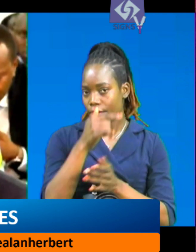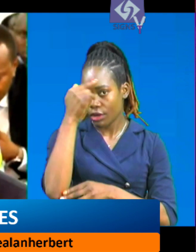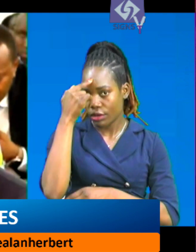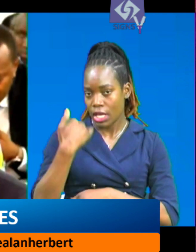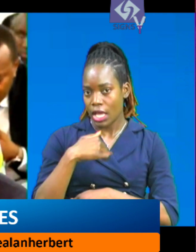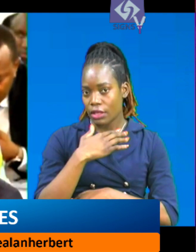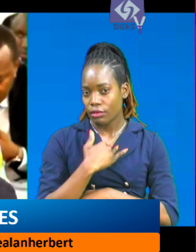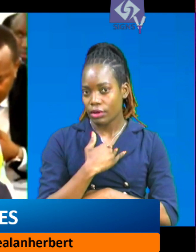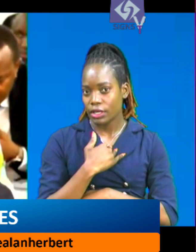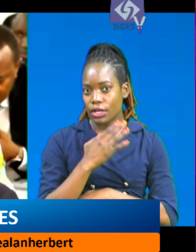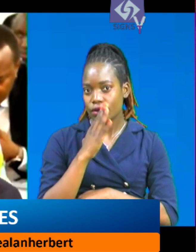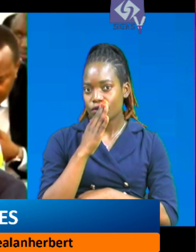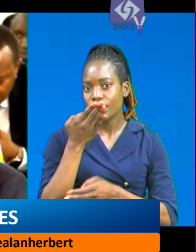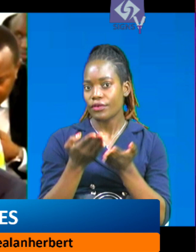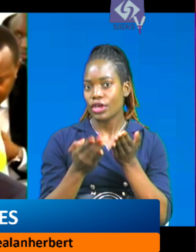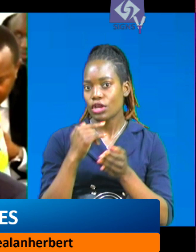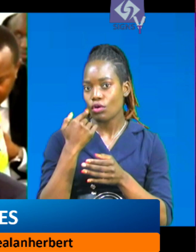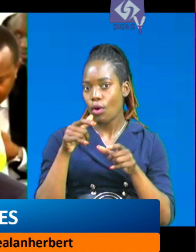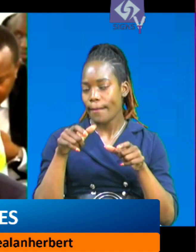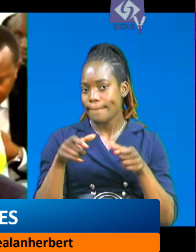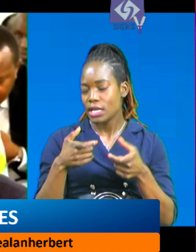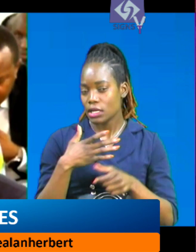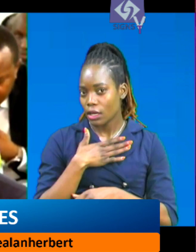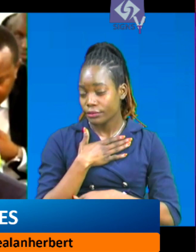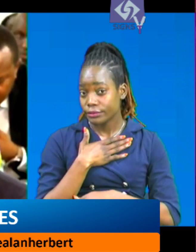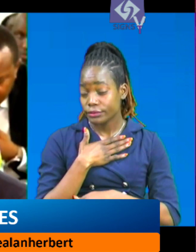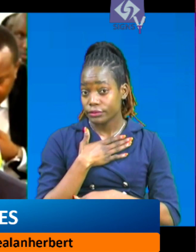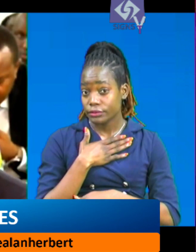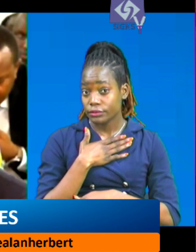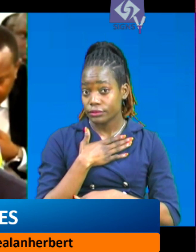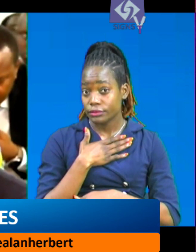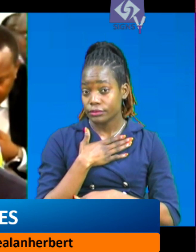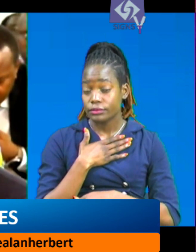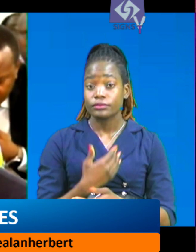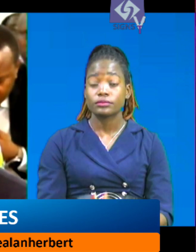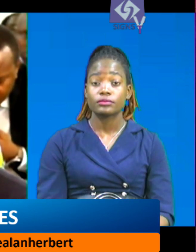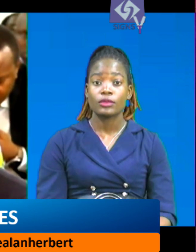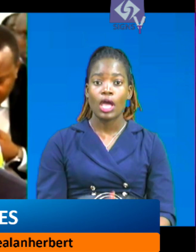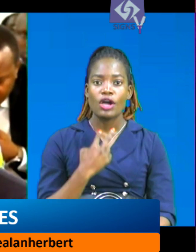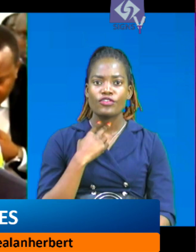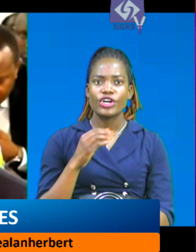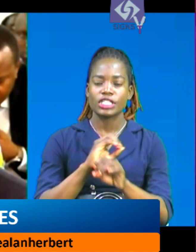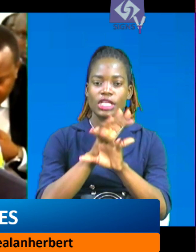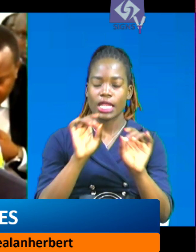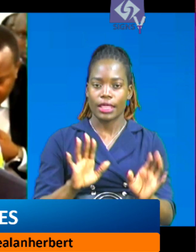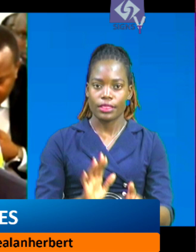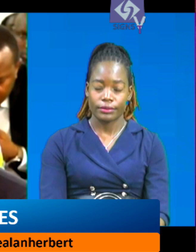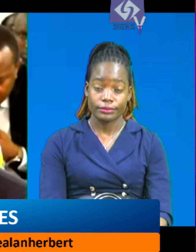want to be unfair to our media. They are partners. Thank you for playing that, because that's accurate.